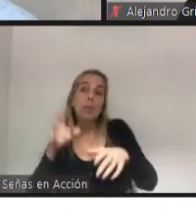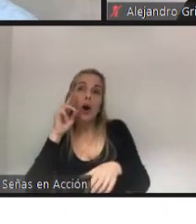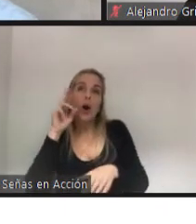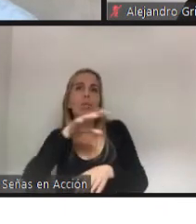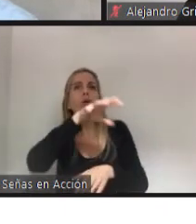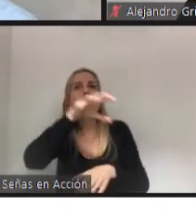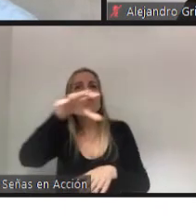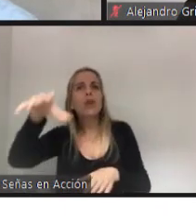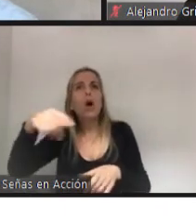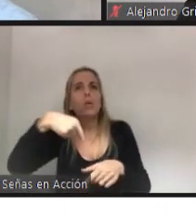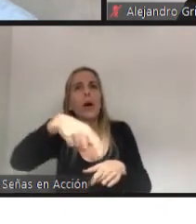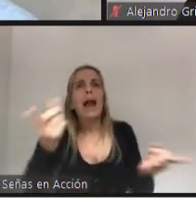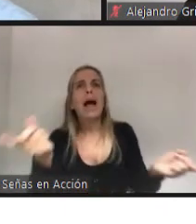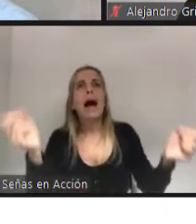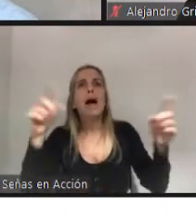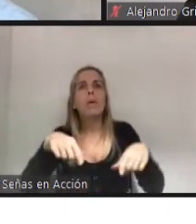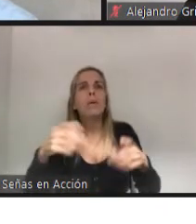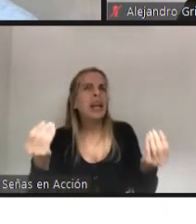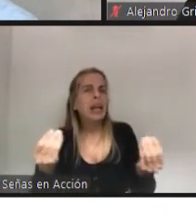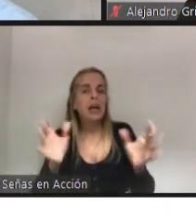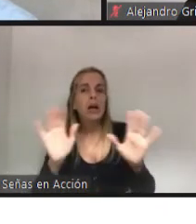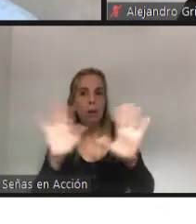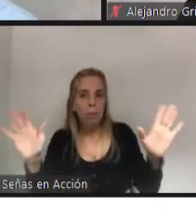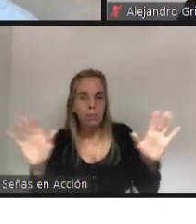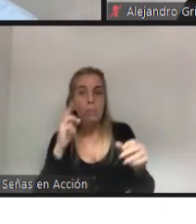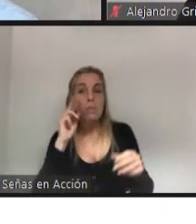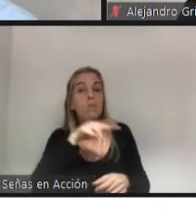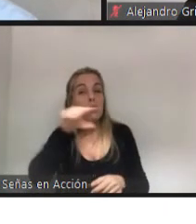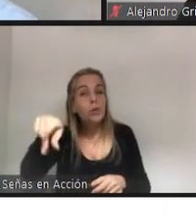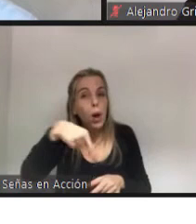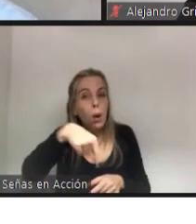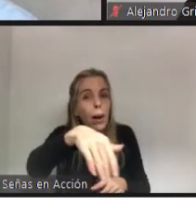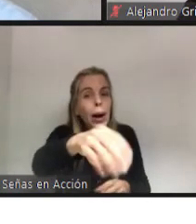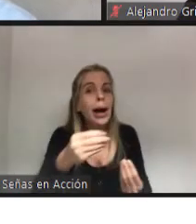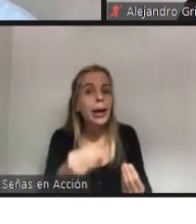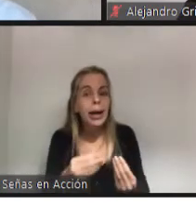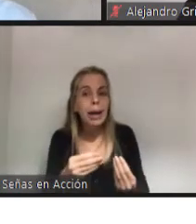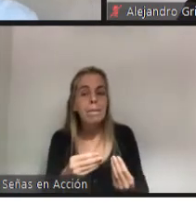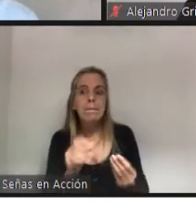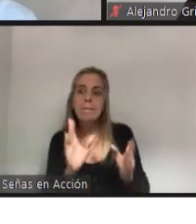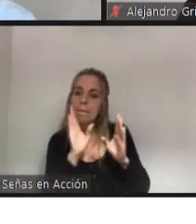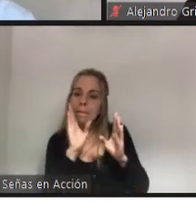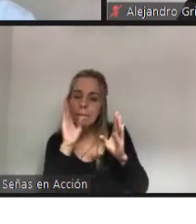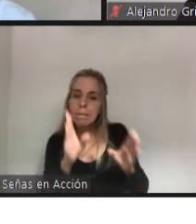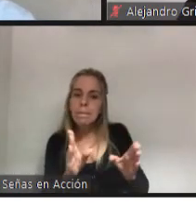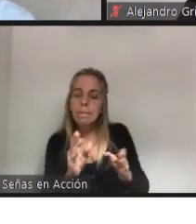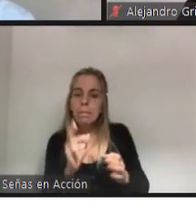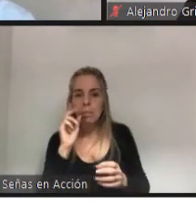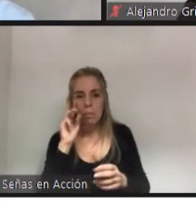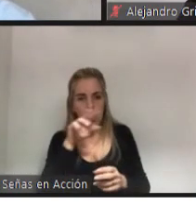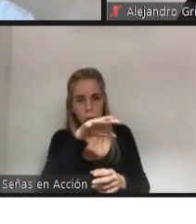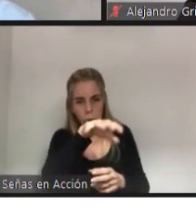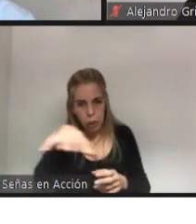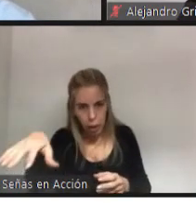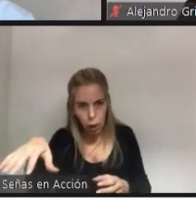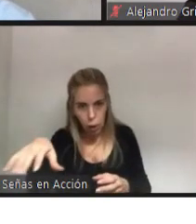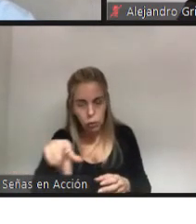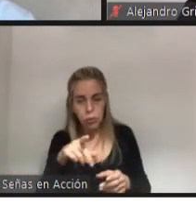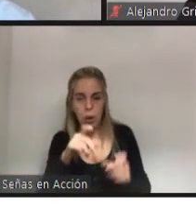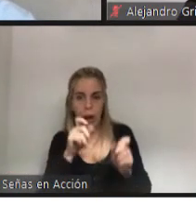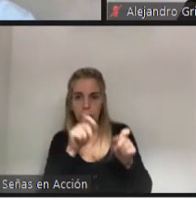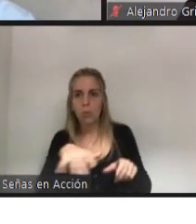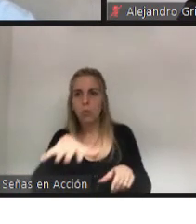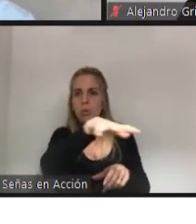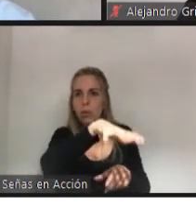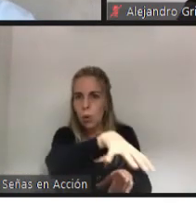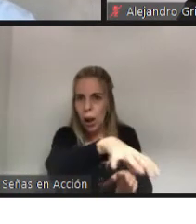so museums will turn far more local, that is, they will go back to